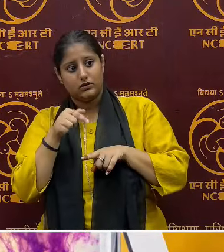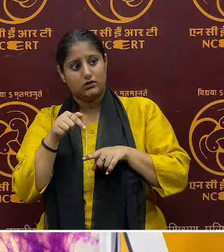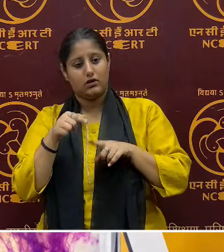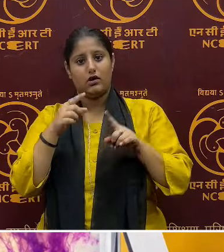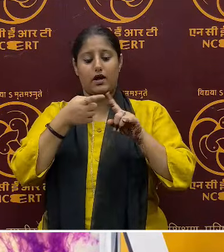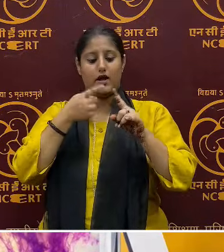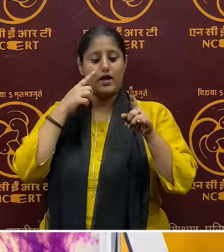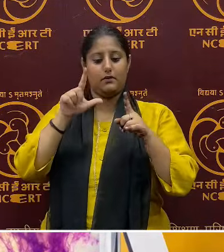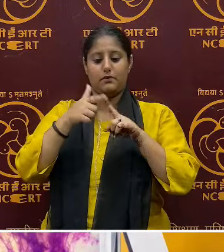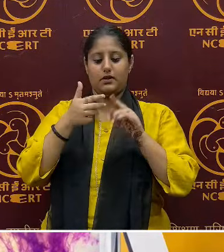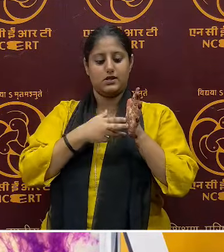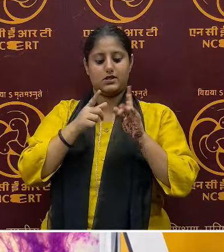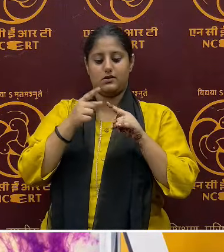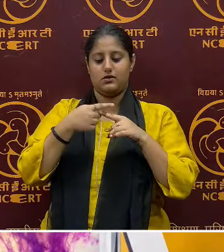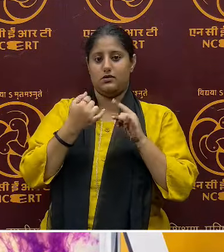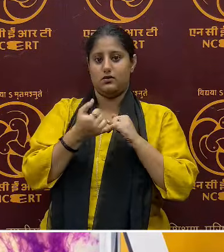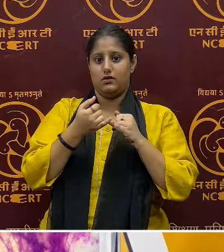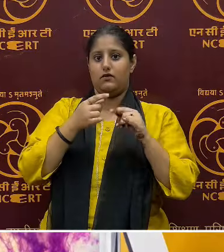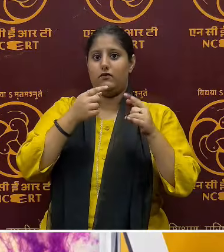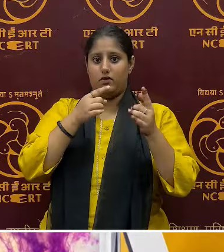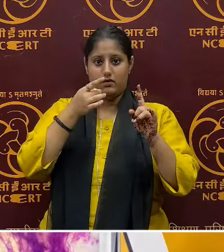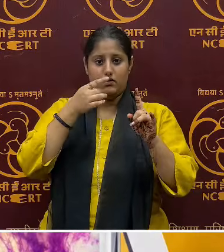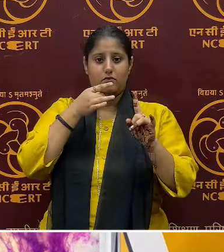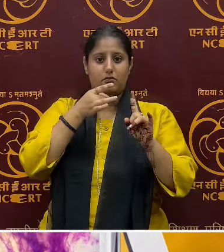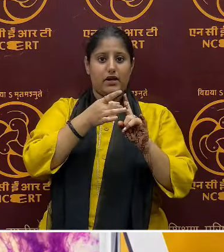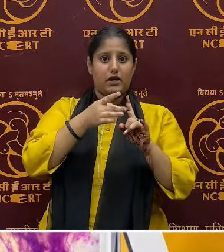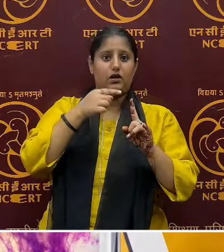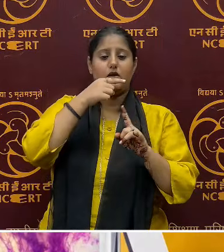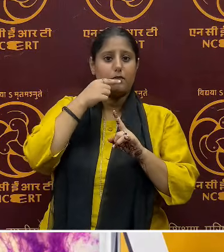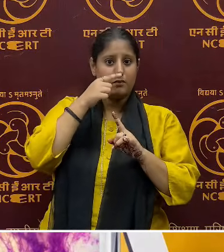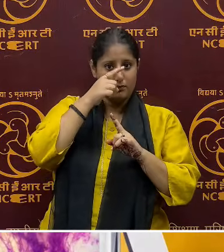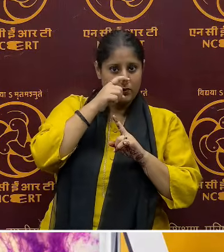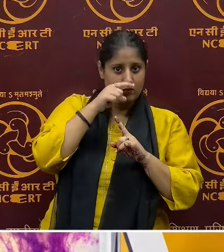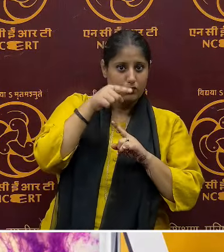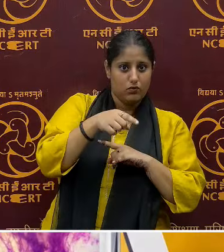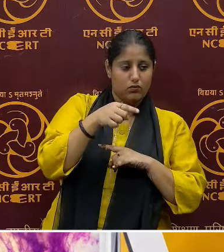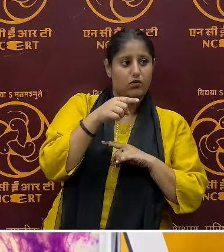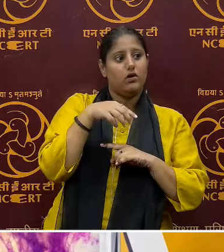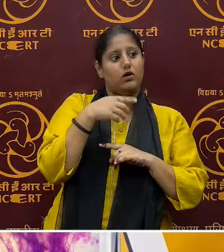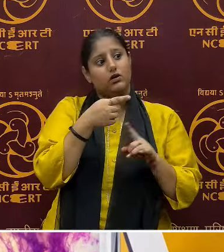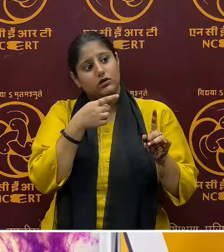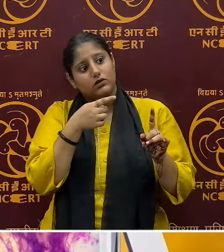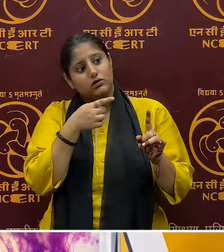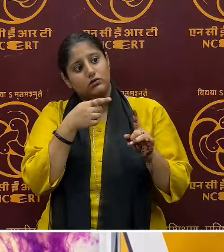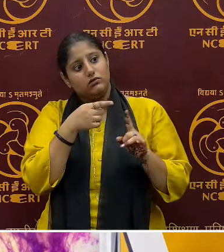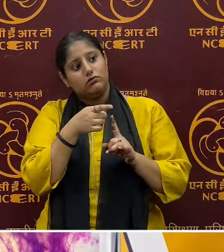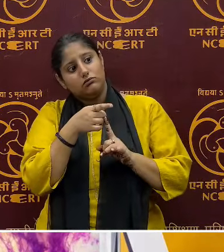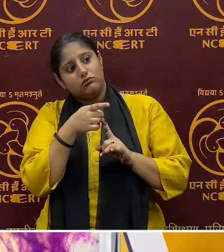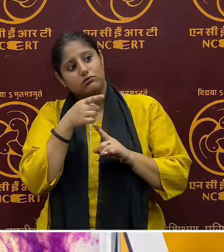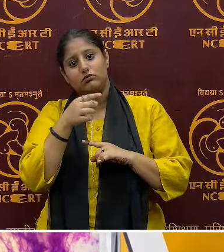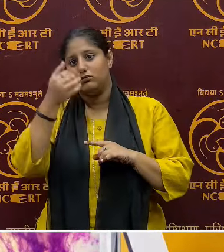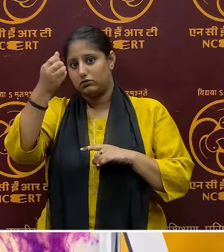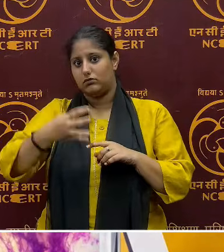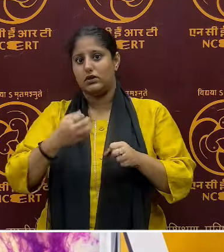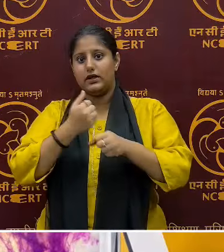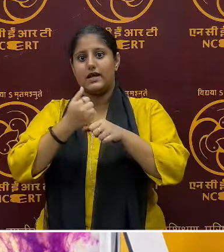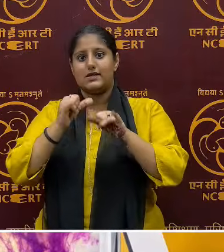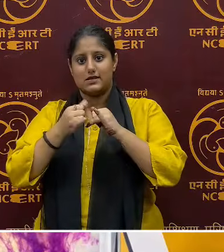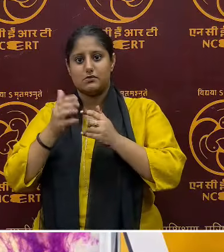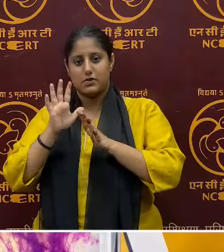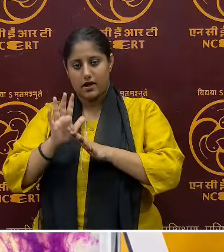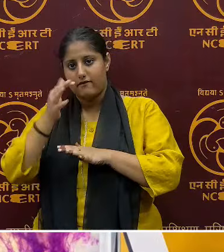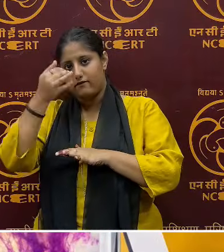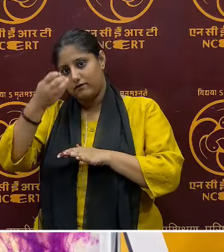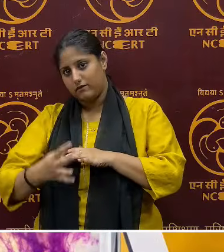elements or metals which are marked with blue are the non-metals. Okay. And the noble gases are also lies under